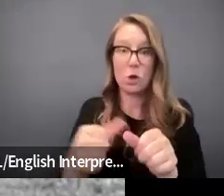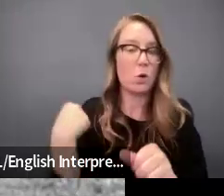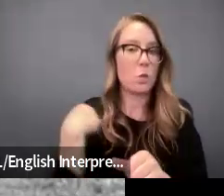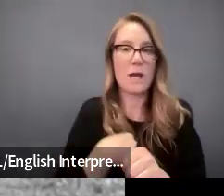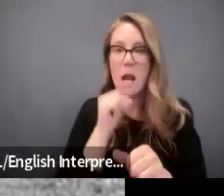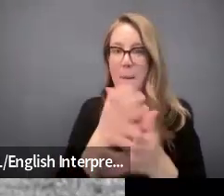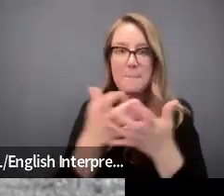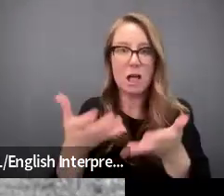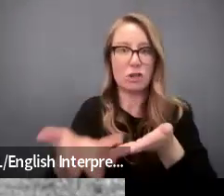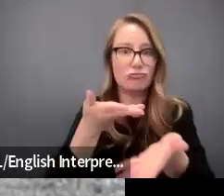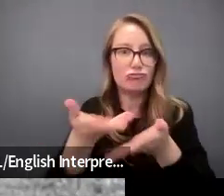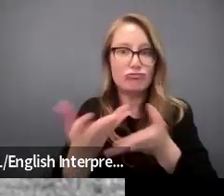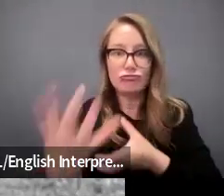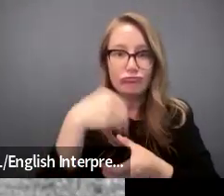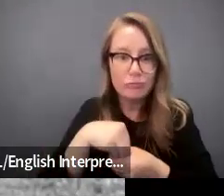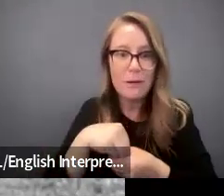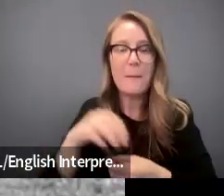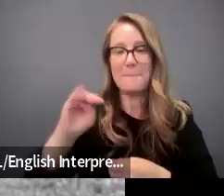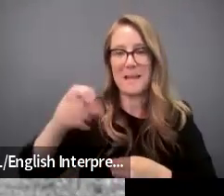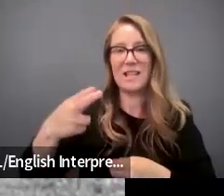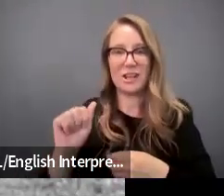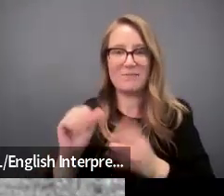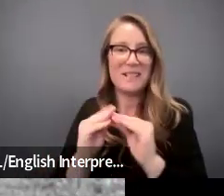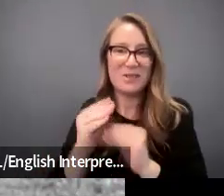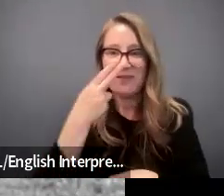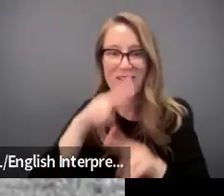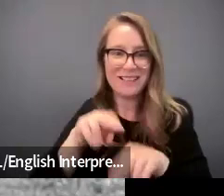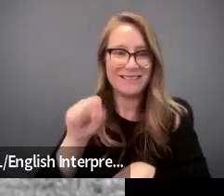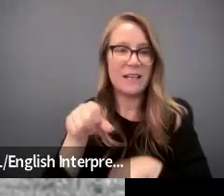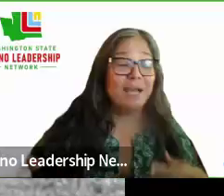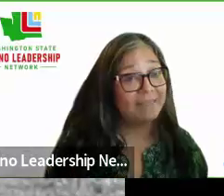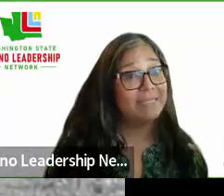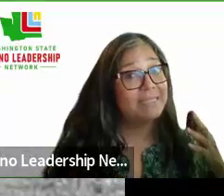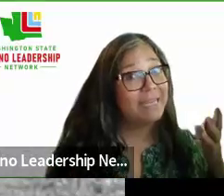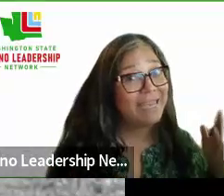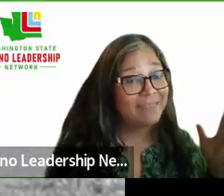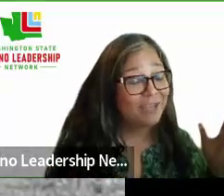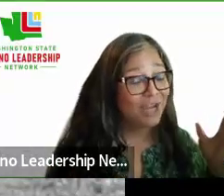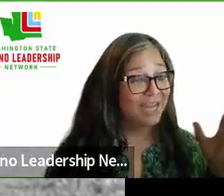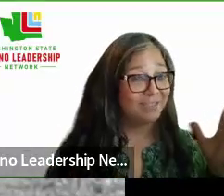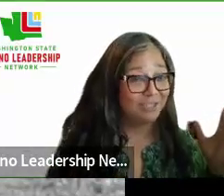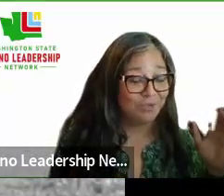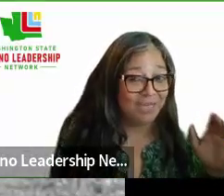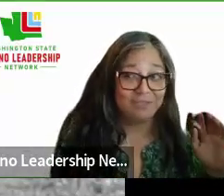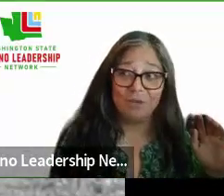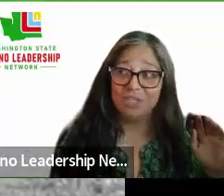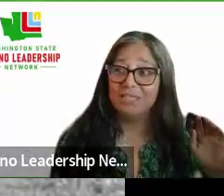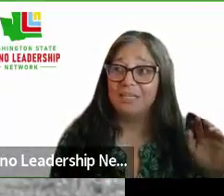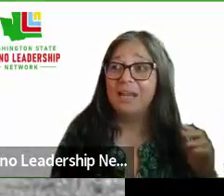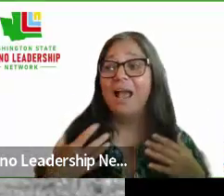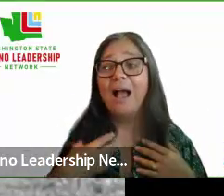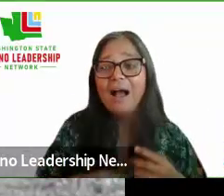much engagement. Midterm meetings were fun. I know you showed or stated the city that you're connected to in